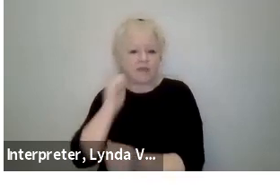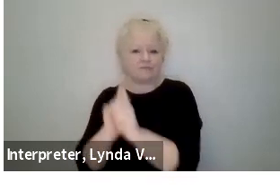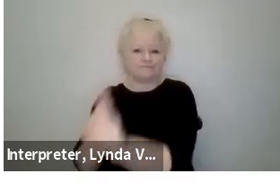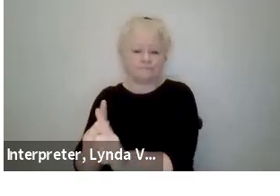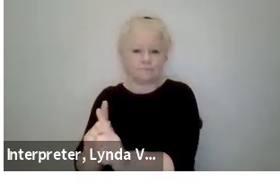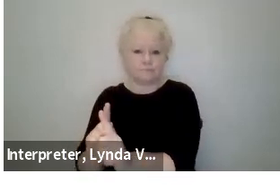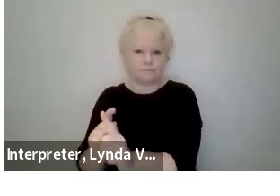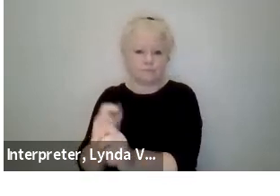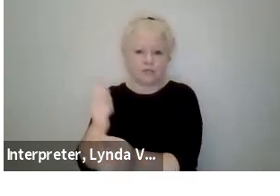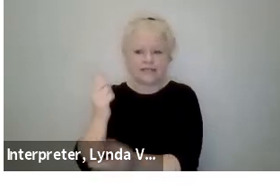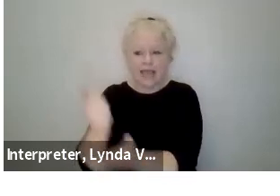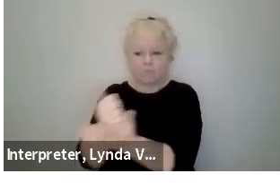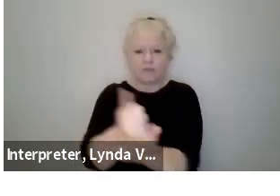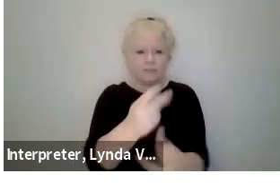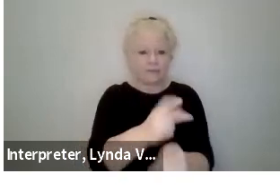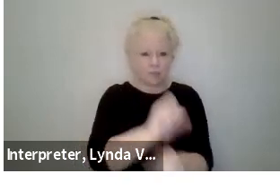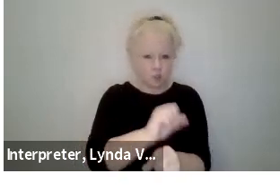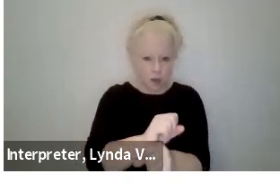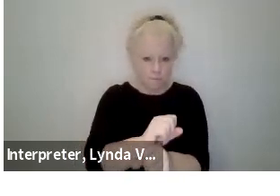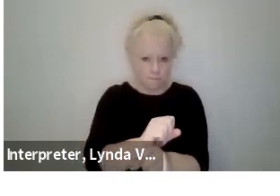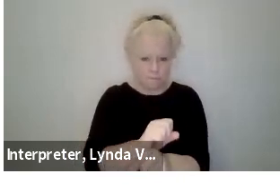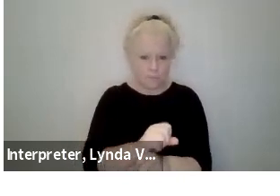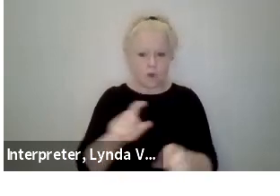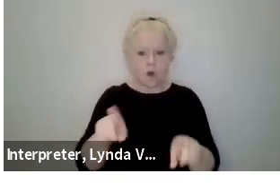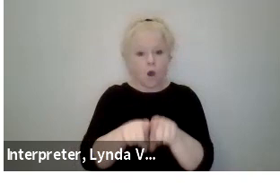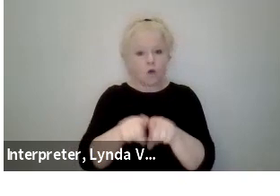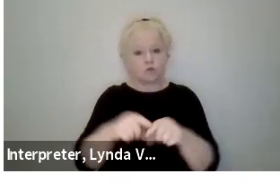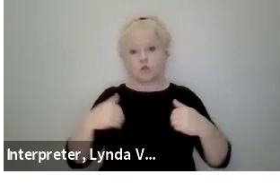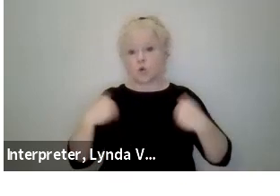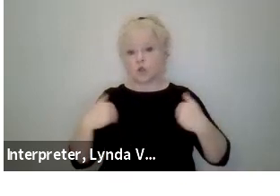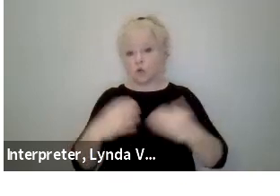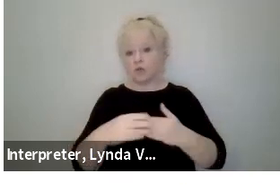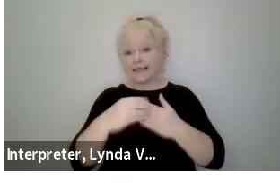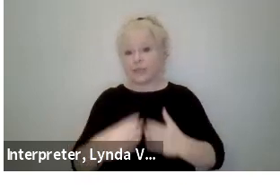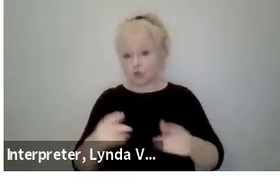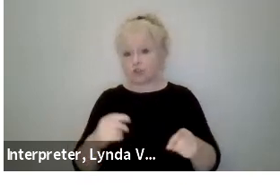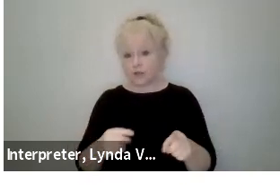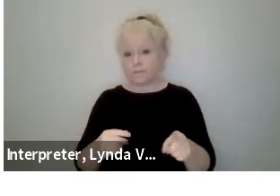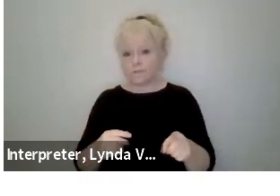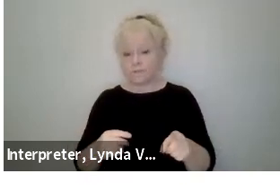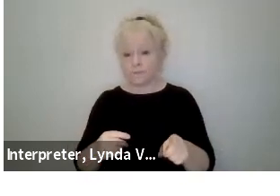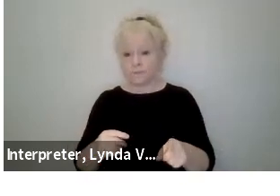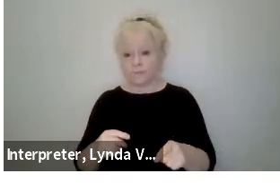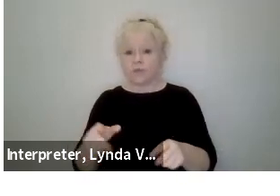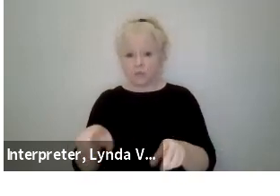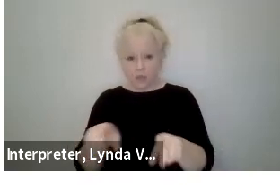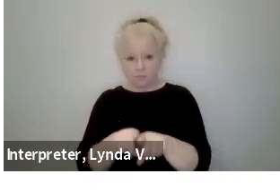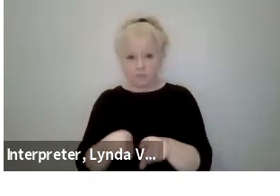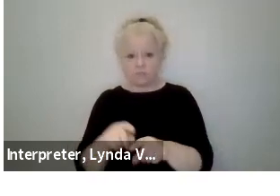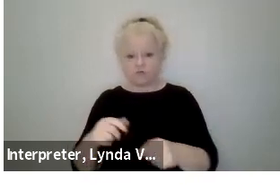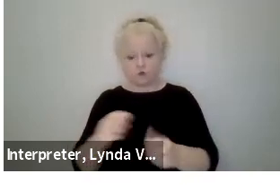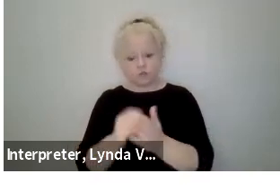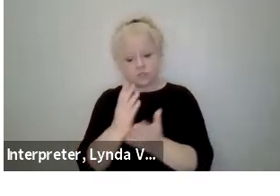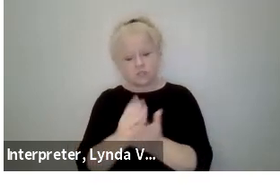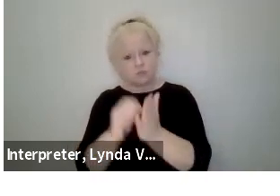maintain employment. And also the Youth Leadership Forum, which has been a wonderful connection to us for those students who